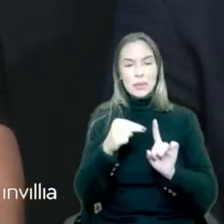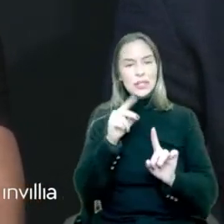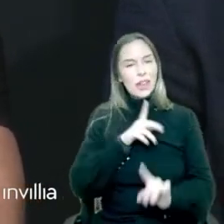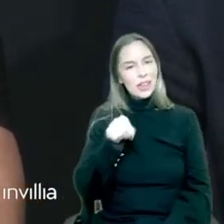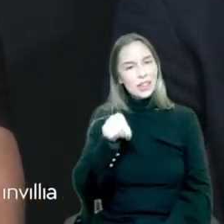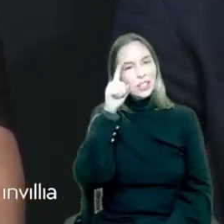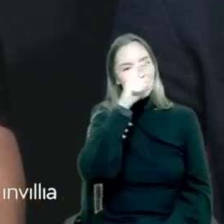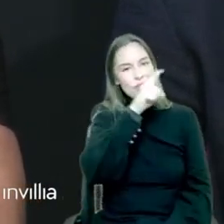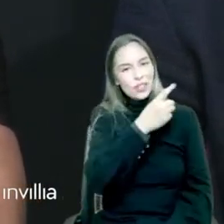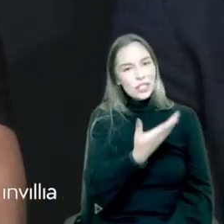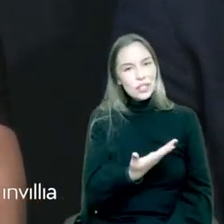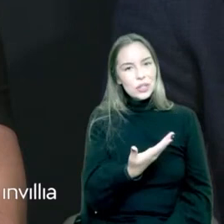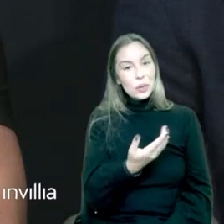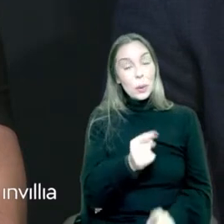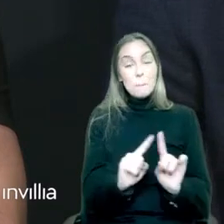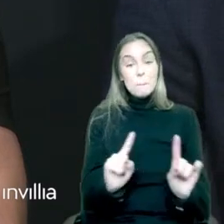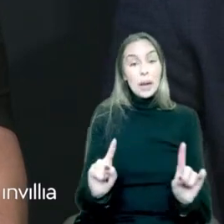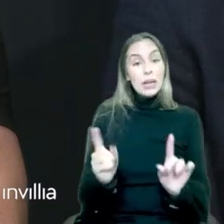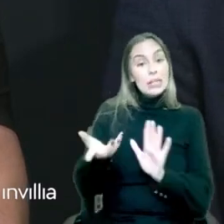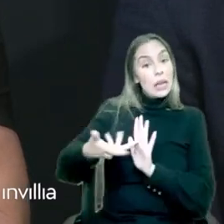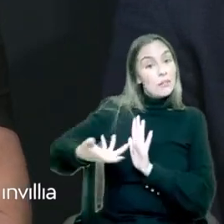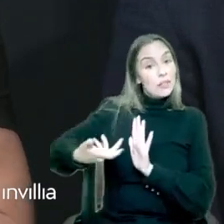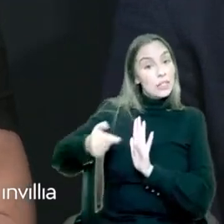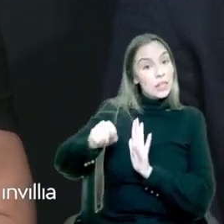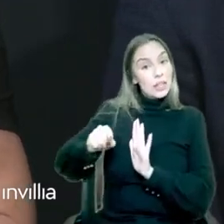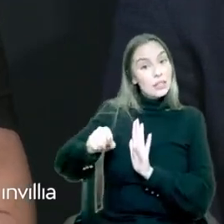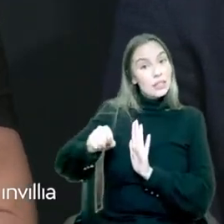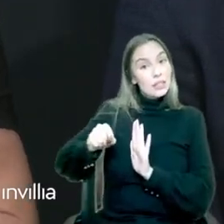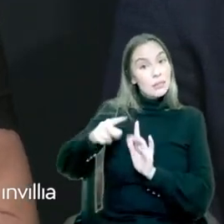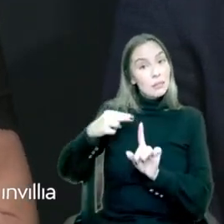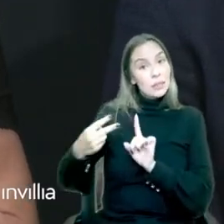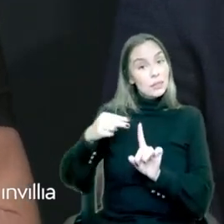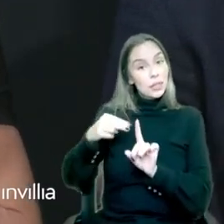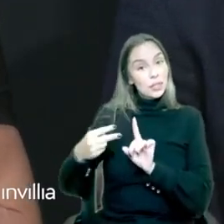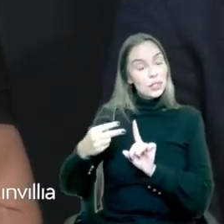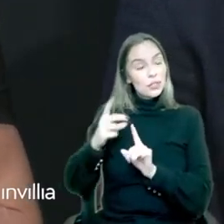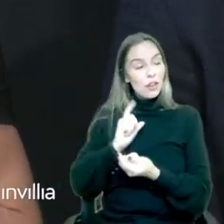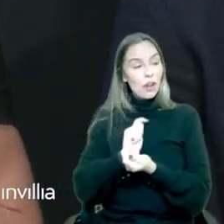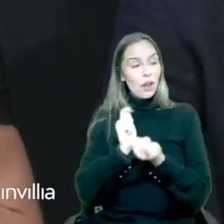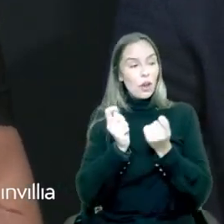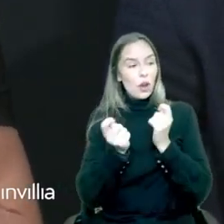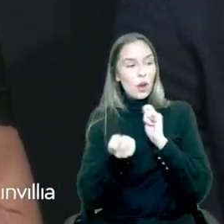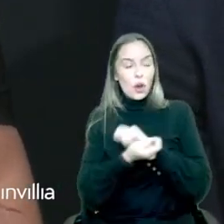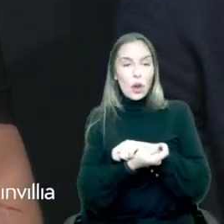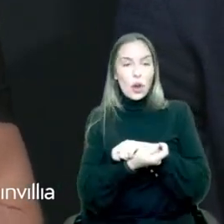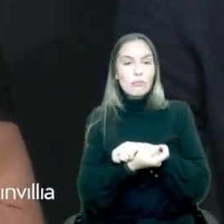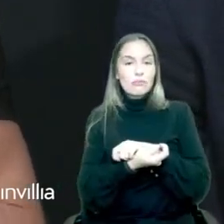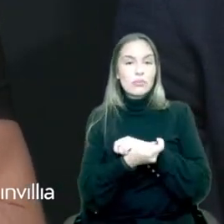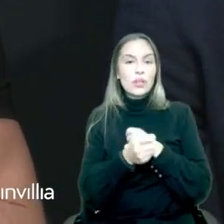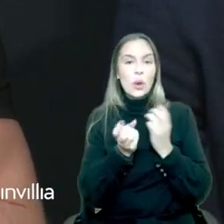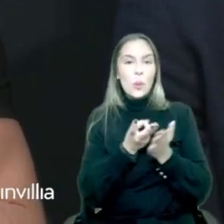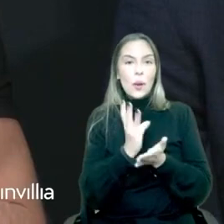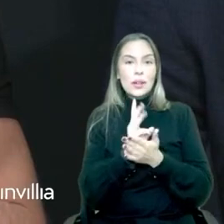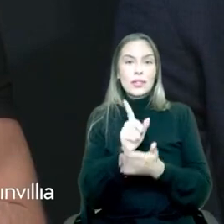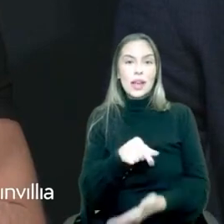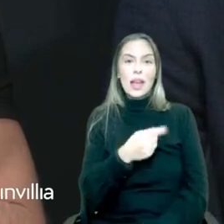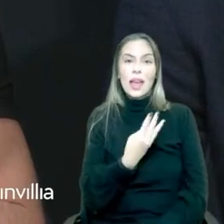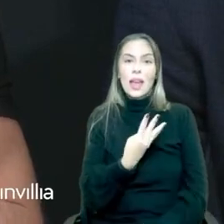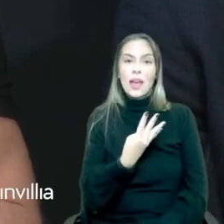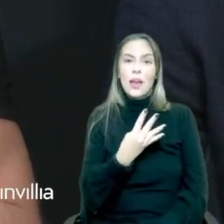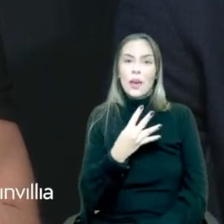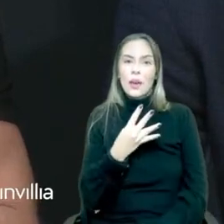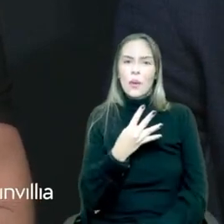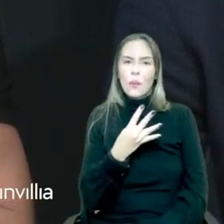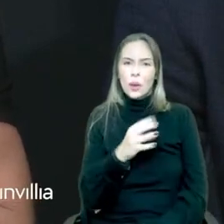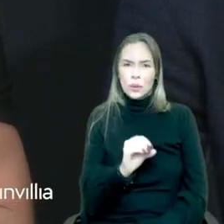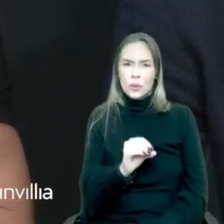efficiency perspective, my conversion rate on WhatsApp is 14%. You can go to